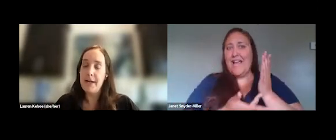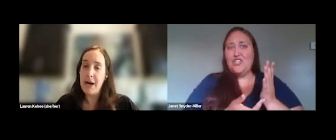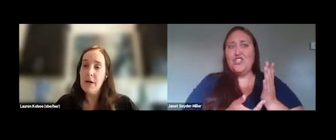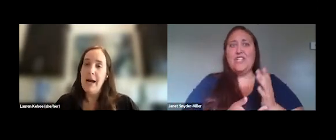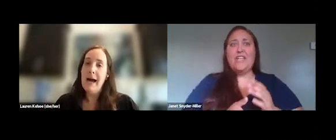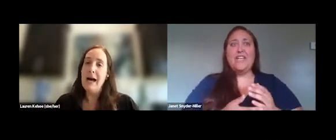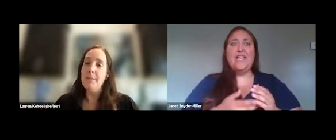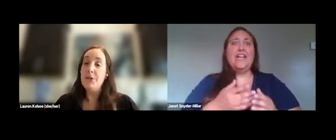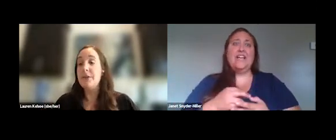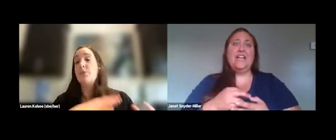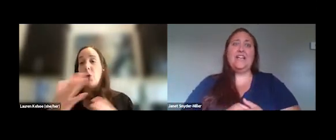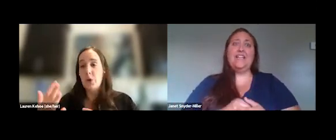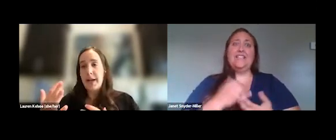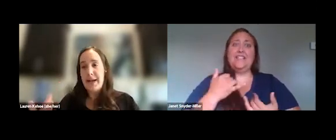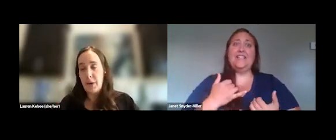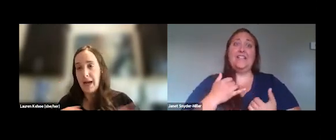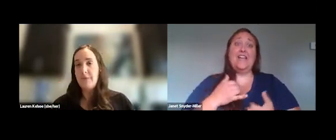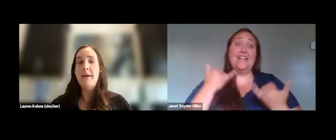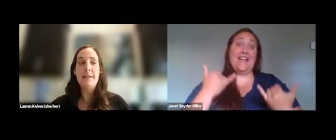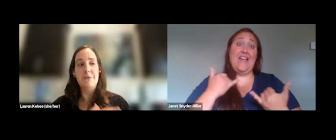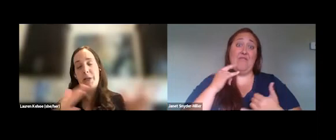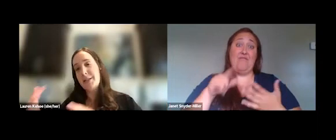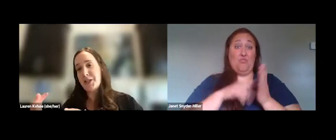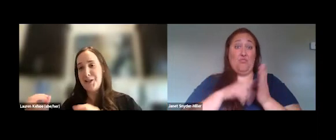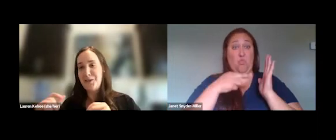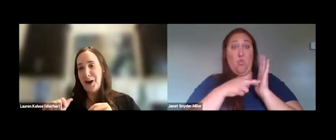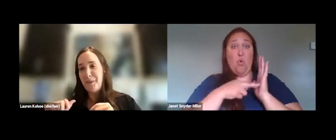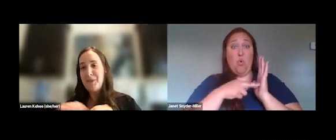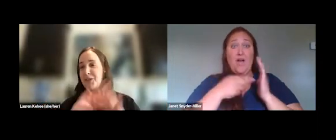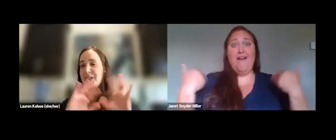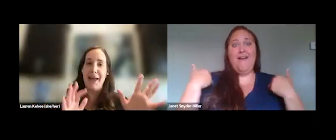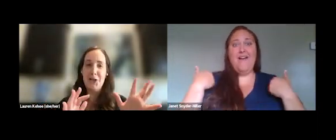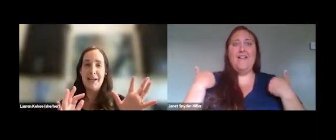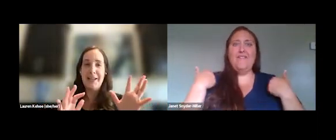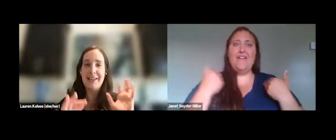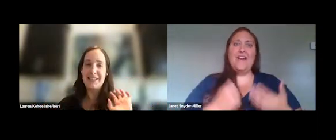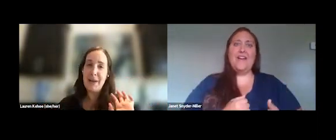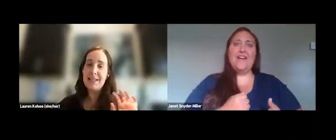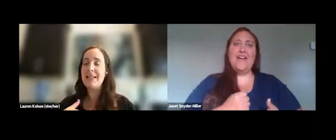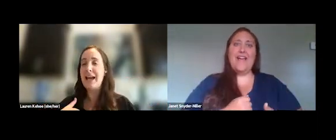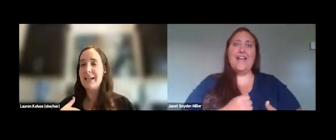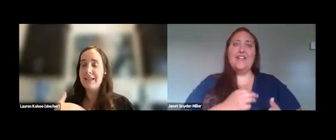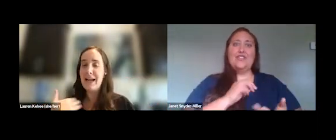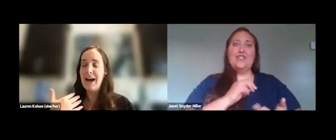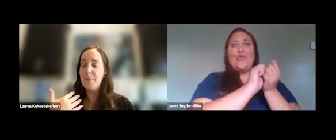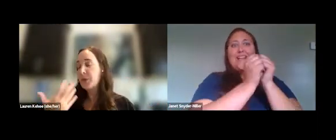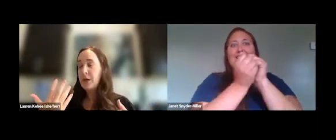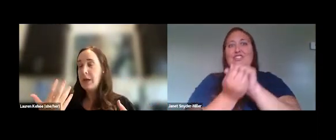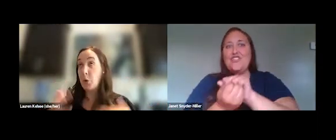moment right now. And so this role that I now have kind of transitioned from just managing the space